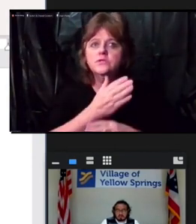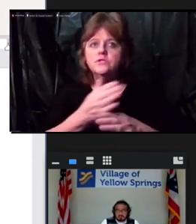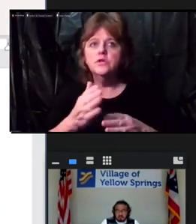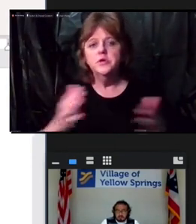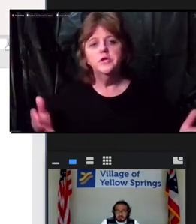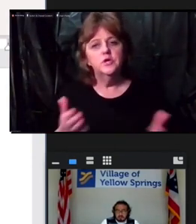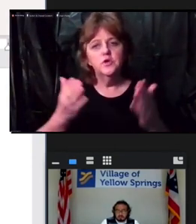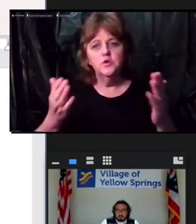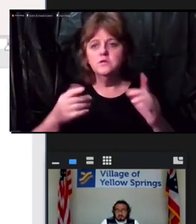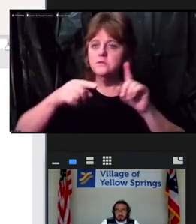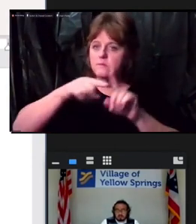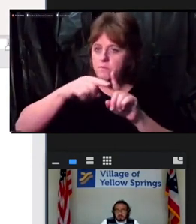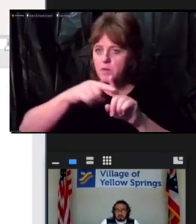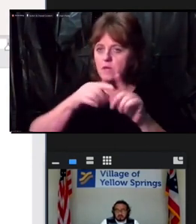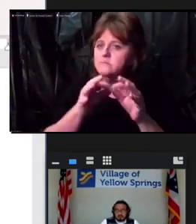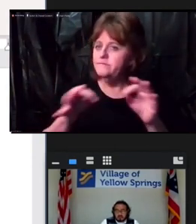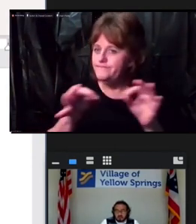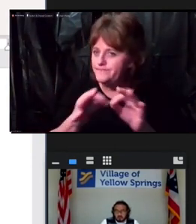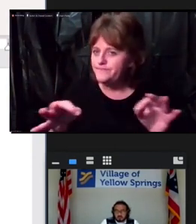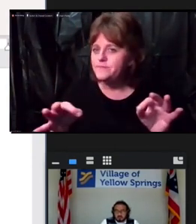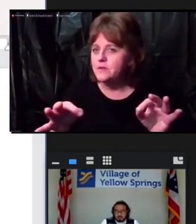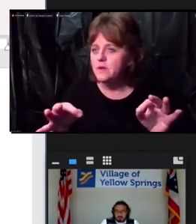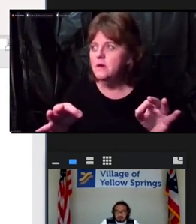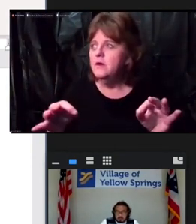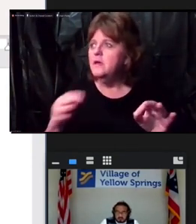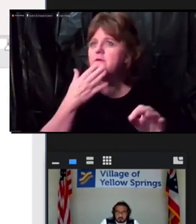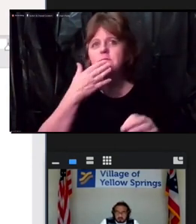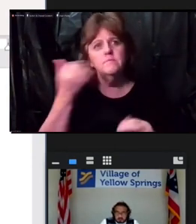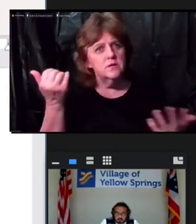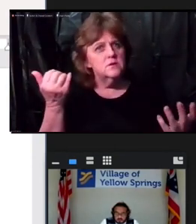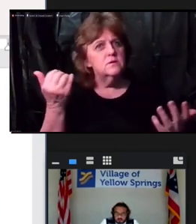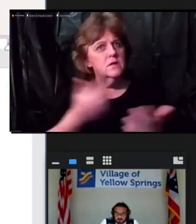positive statement. Even better, a kind note.